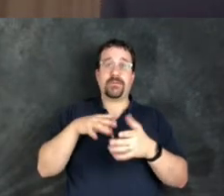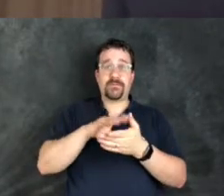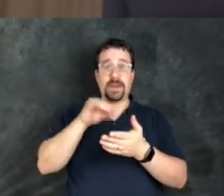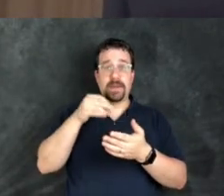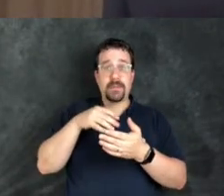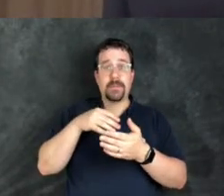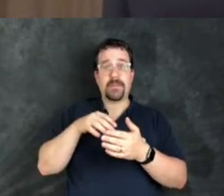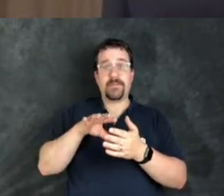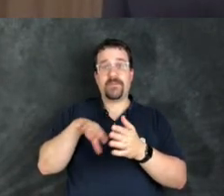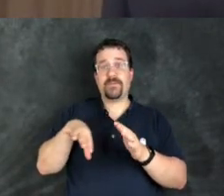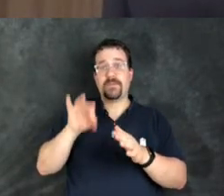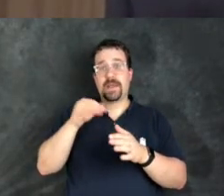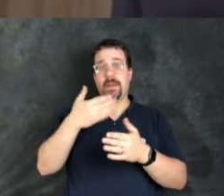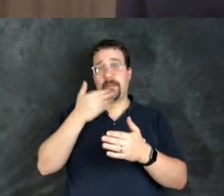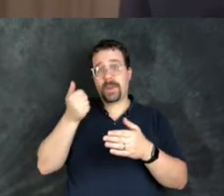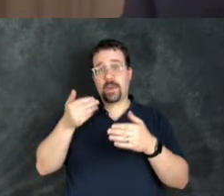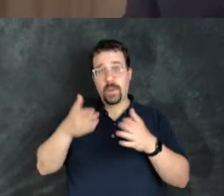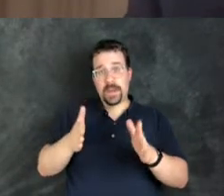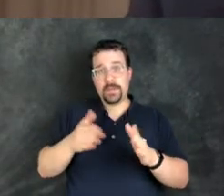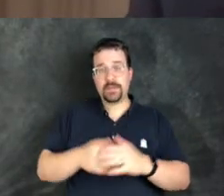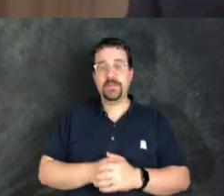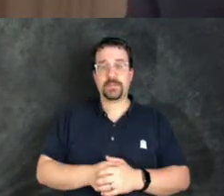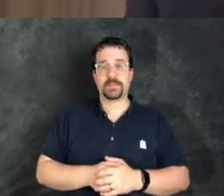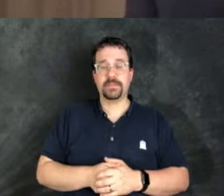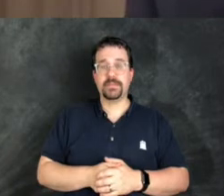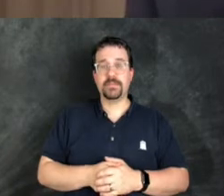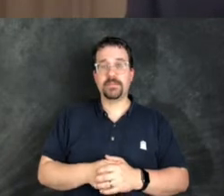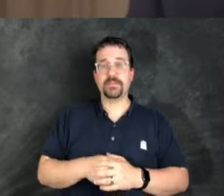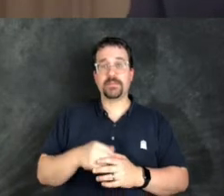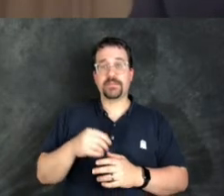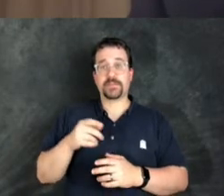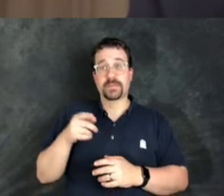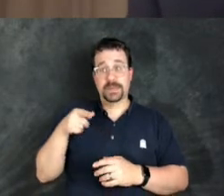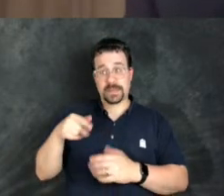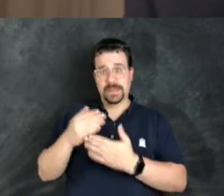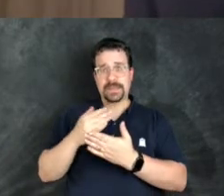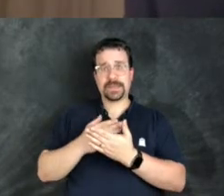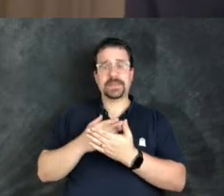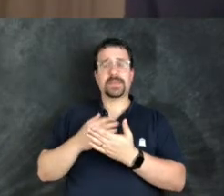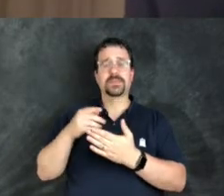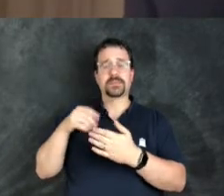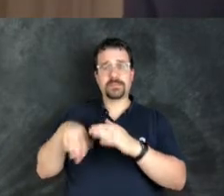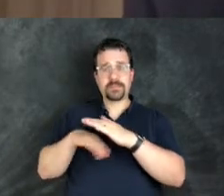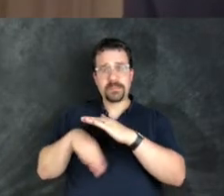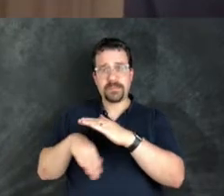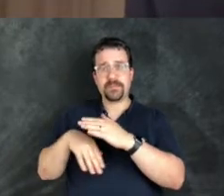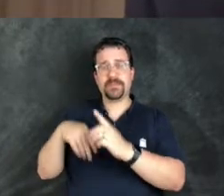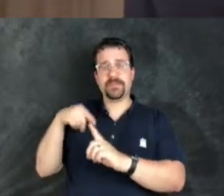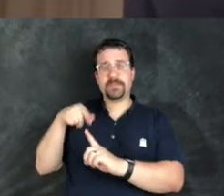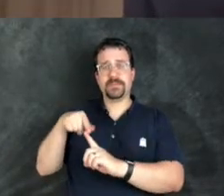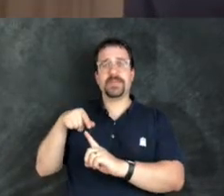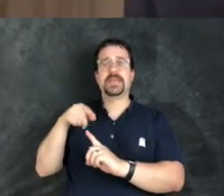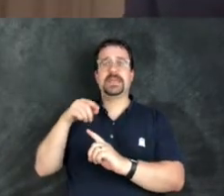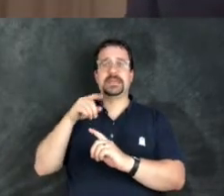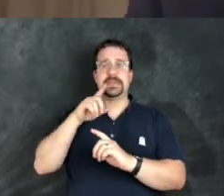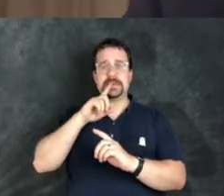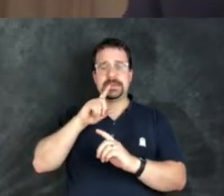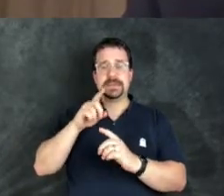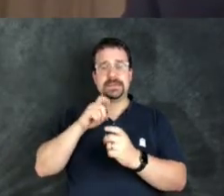possibility. The great virtue of this lesson is that at its essence, it